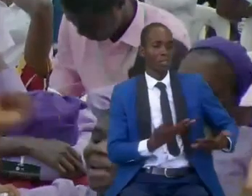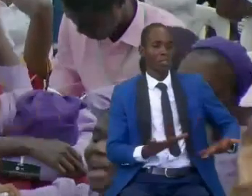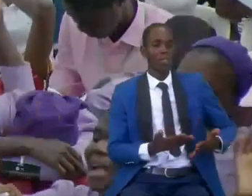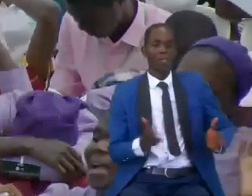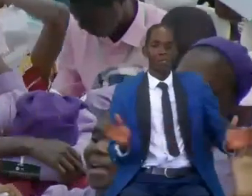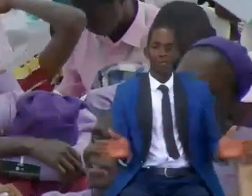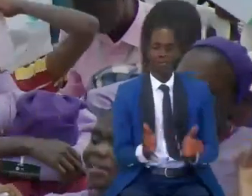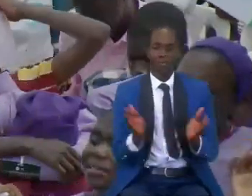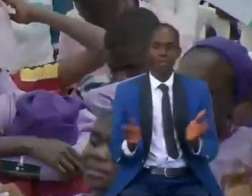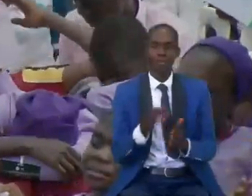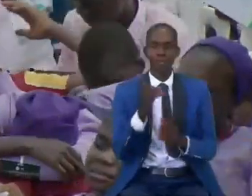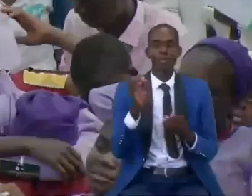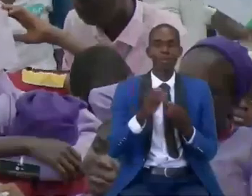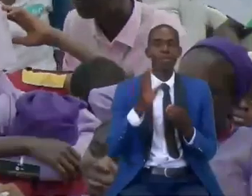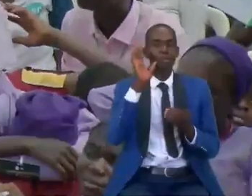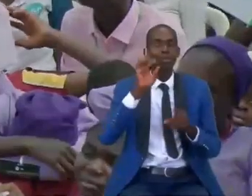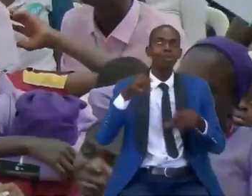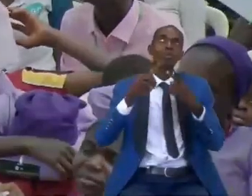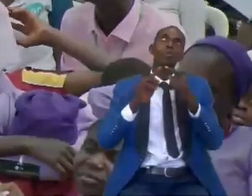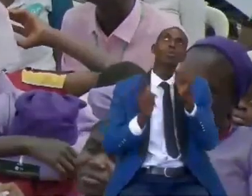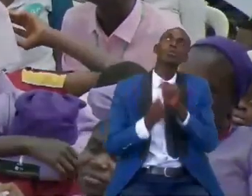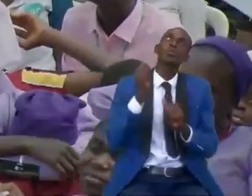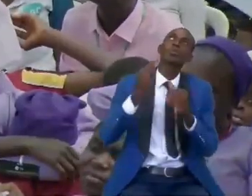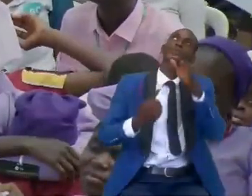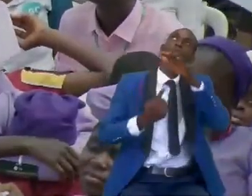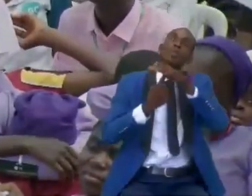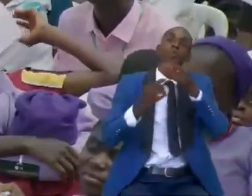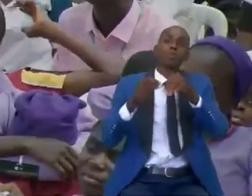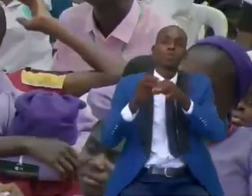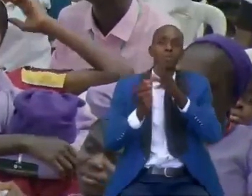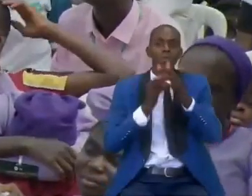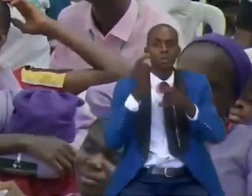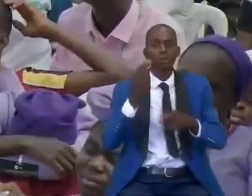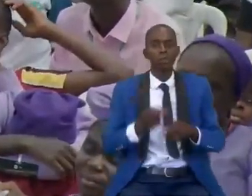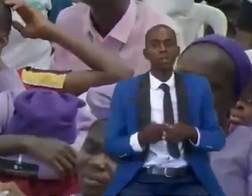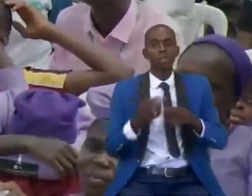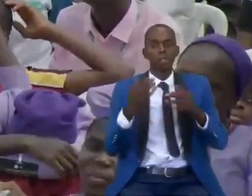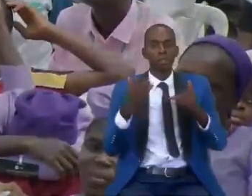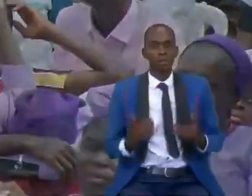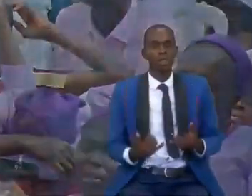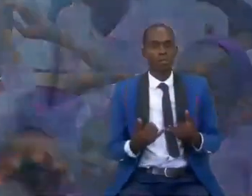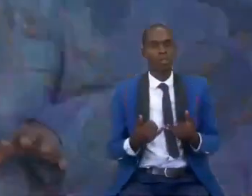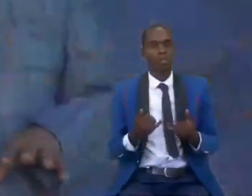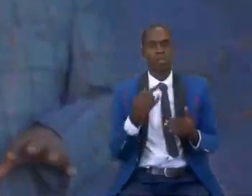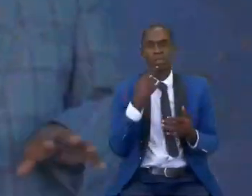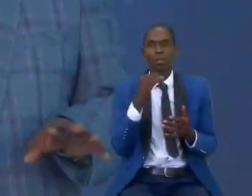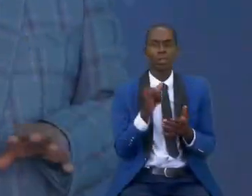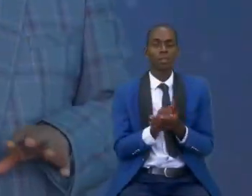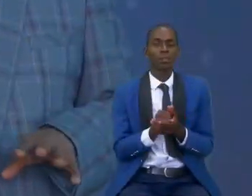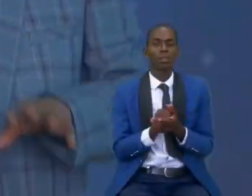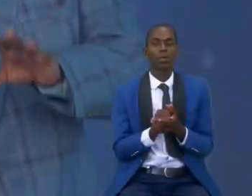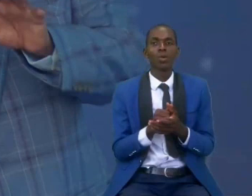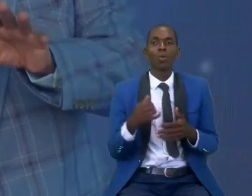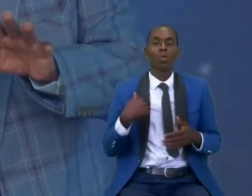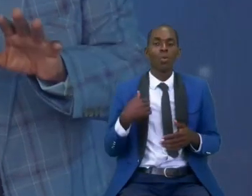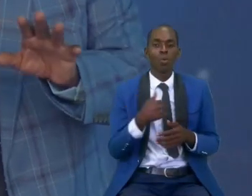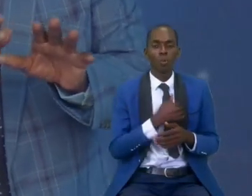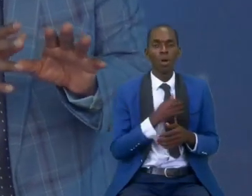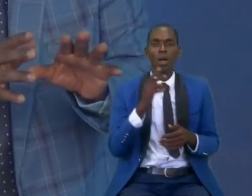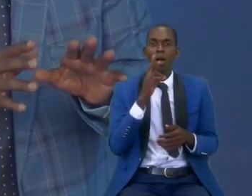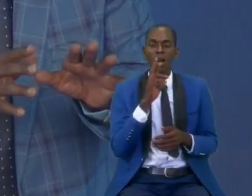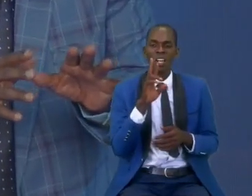name. That's what the Lord will do. He says that we're renewed in our mind, that ye may prove what is